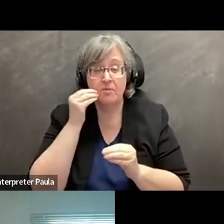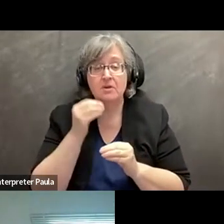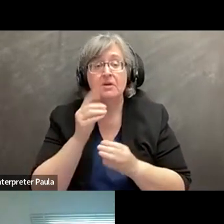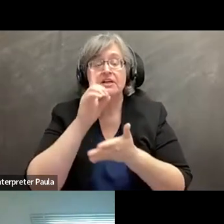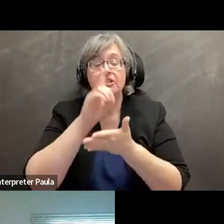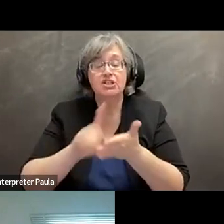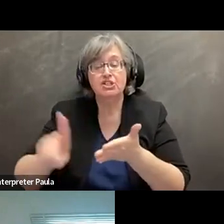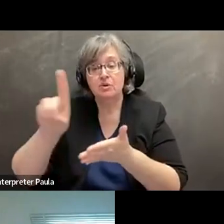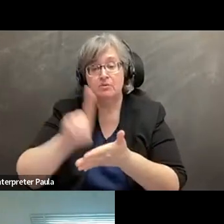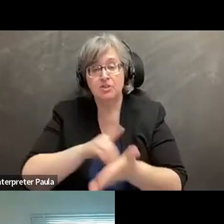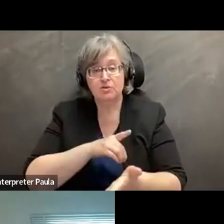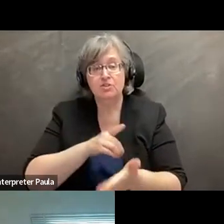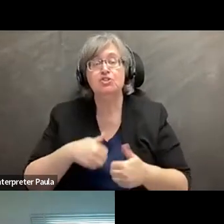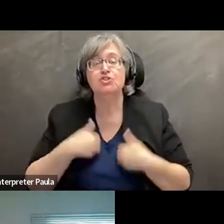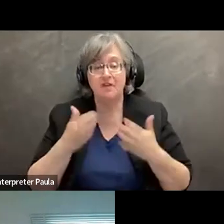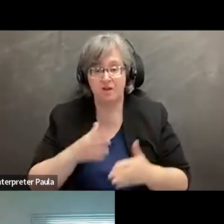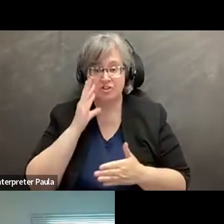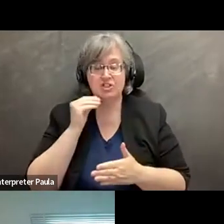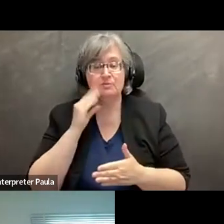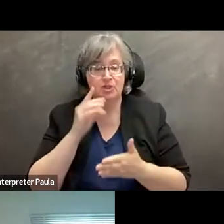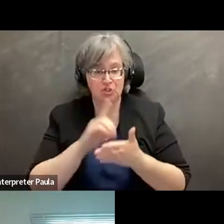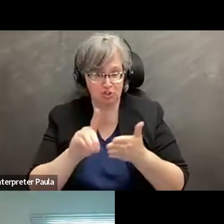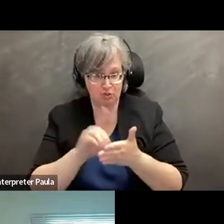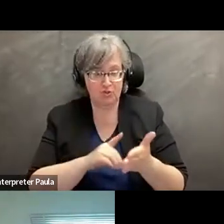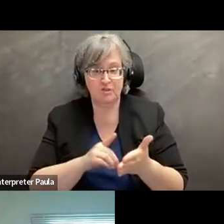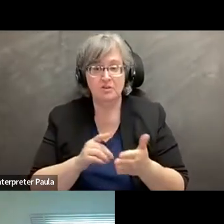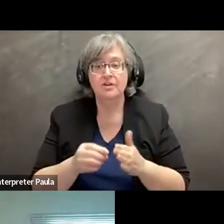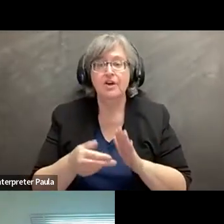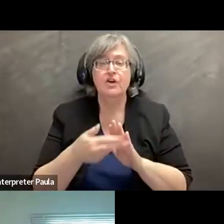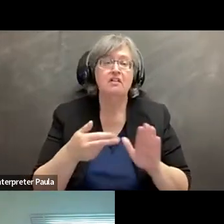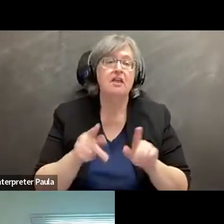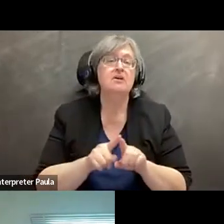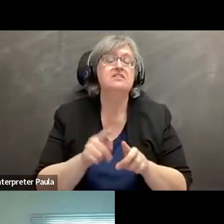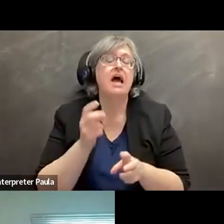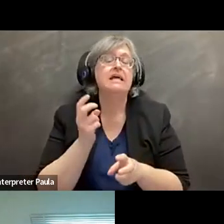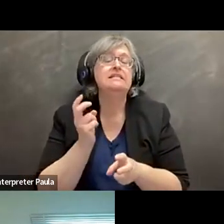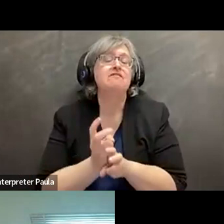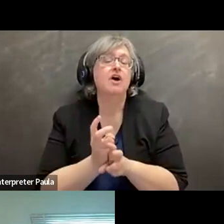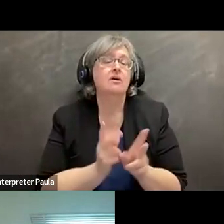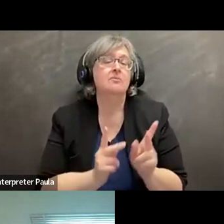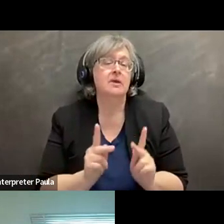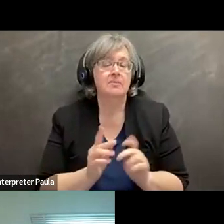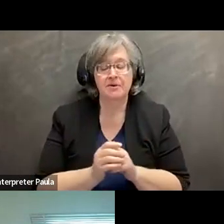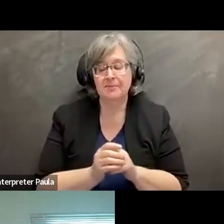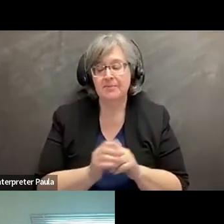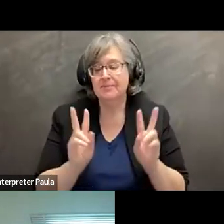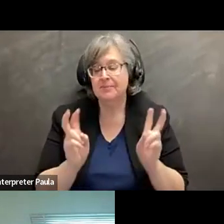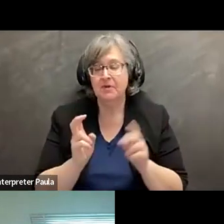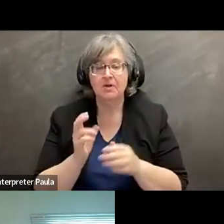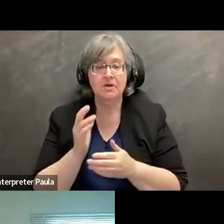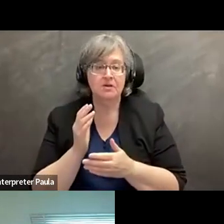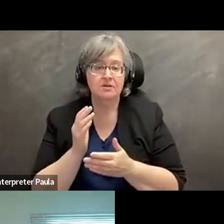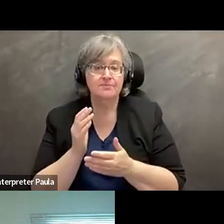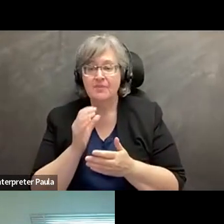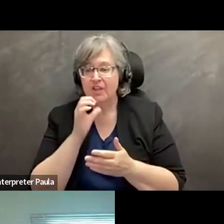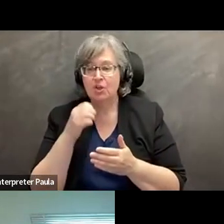discrimination that survivors do experience. So many of our survivors are labeled as difficult. Many of them are not given